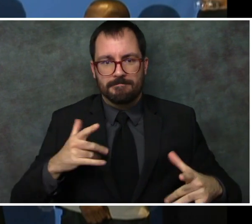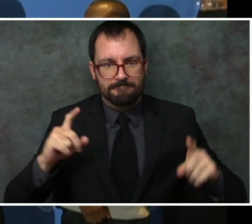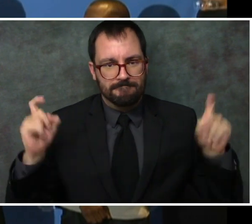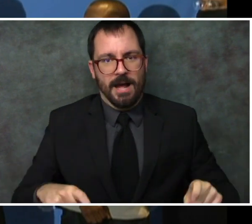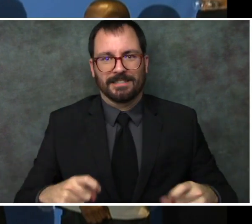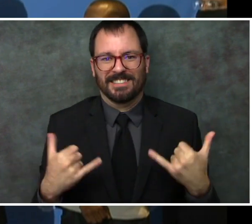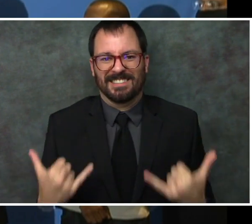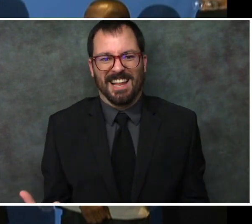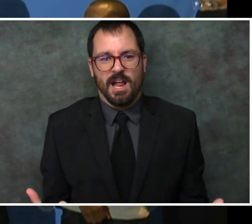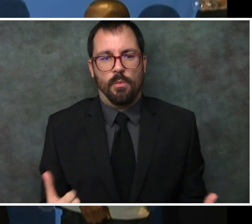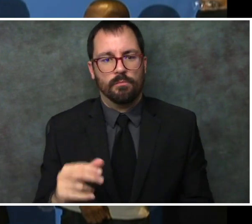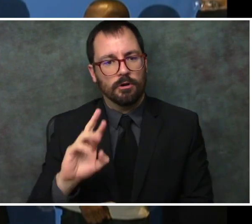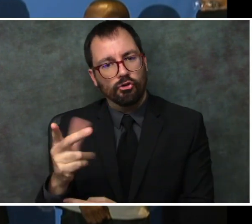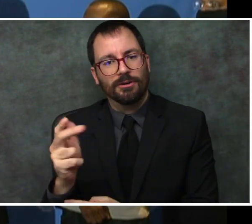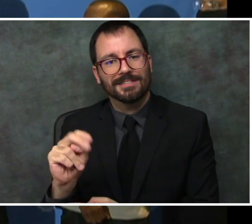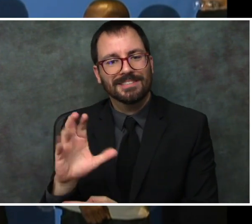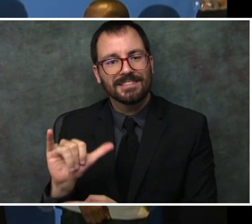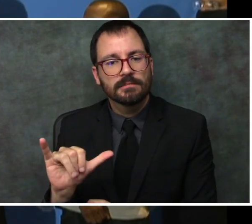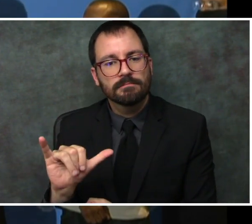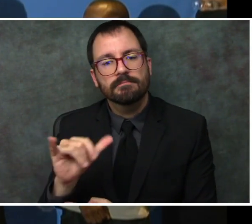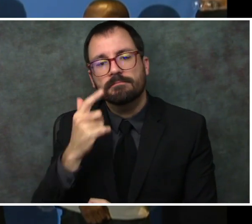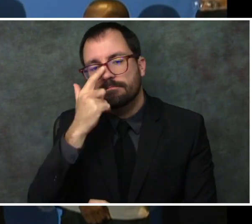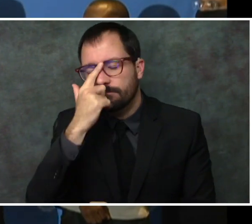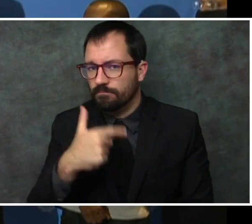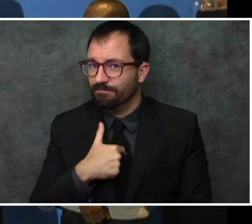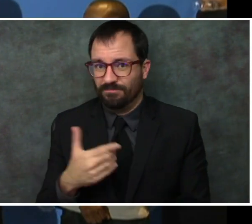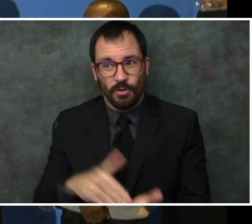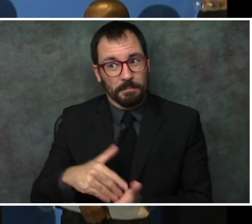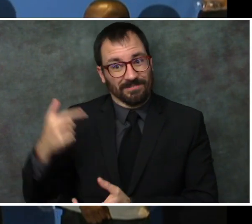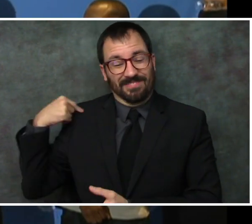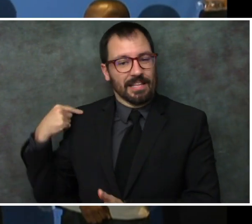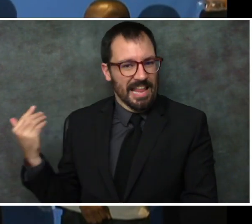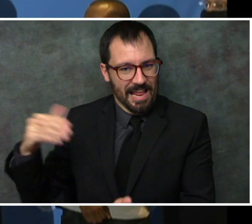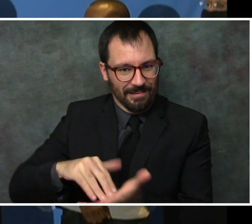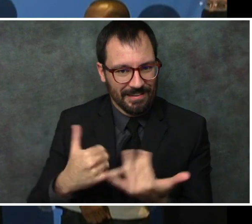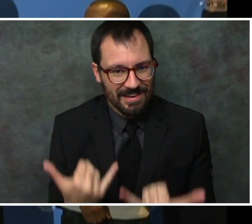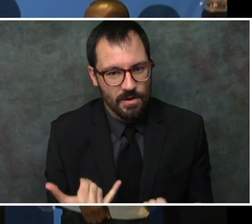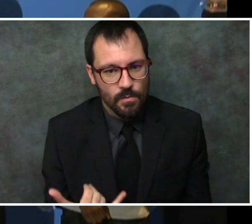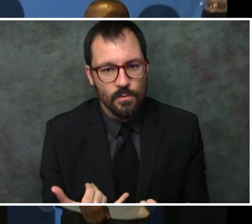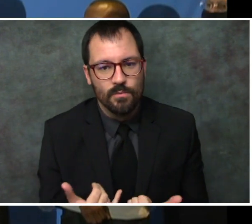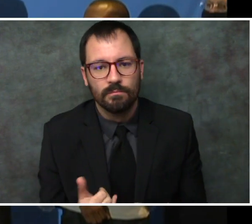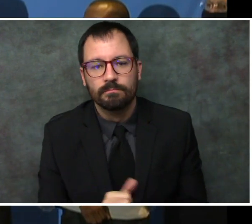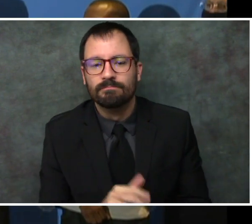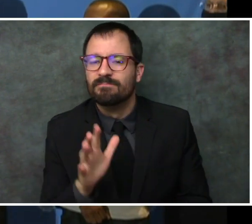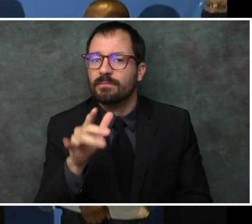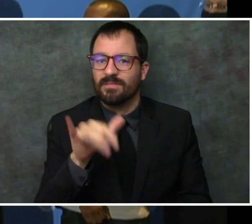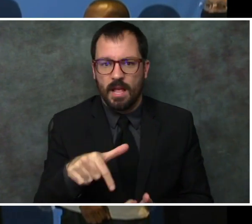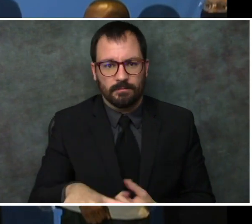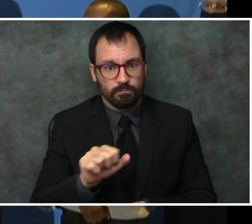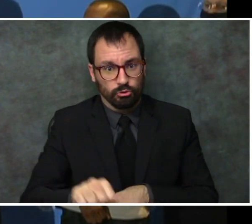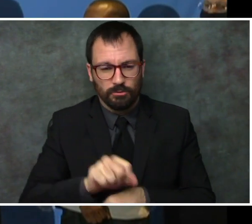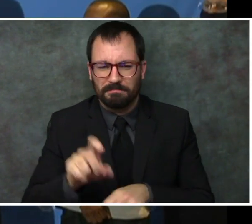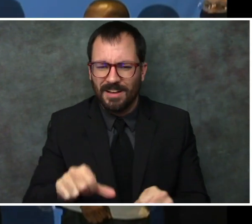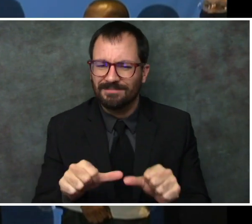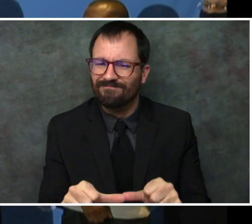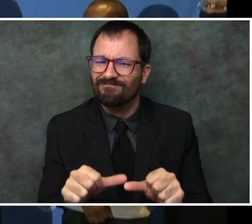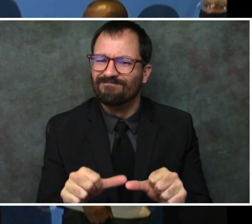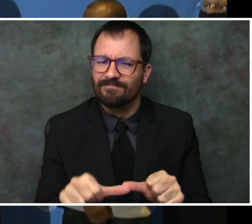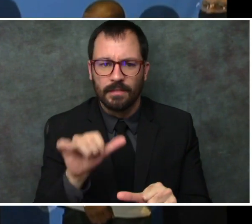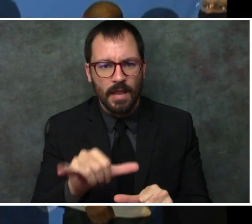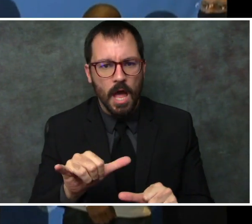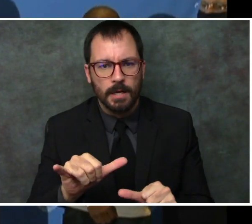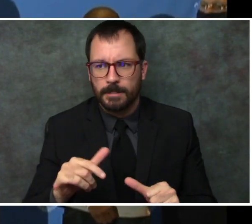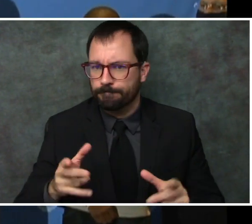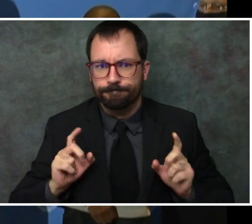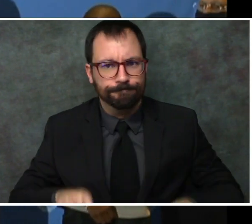we must and we will sustain the urgency and turn it into transformational systemic change. That's why